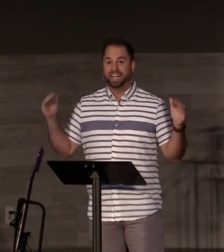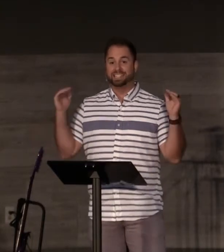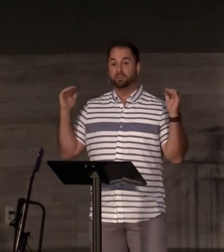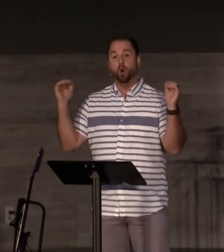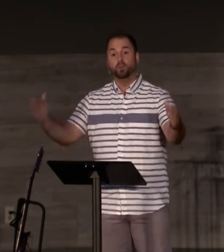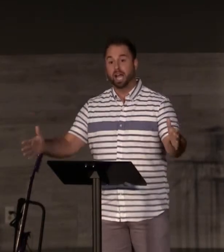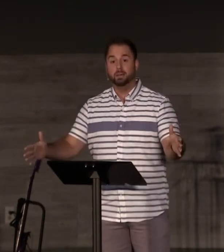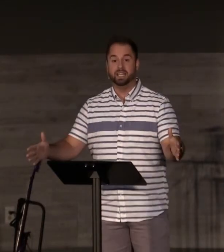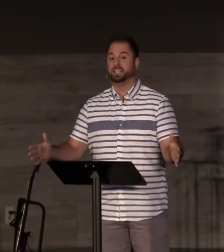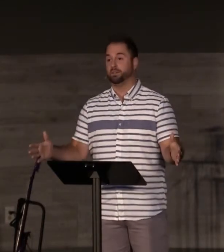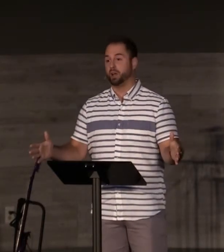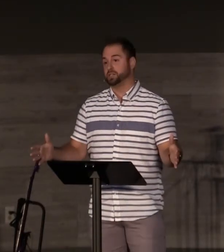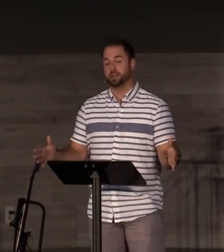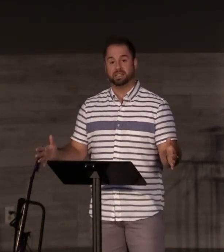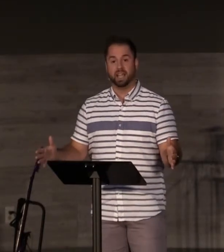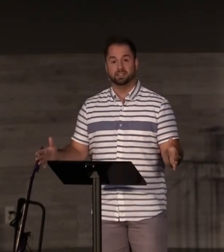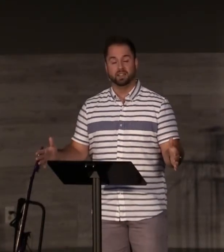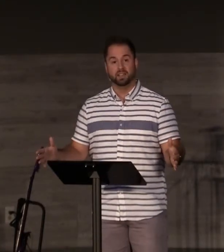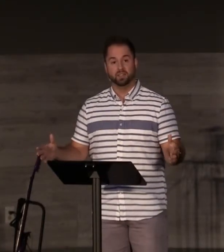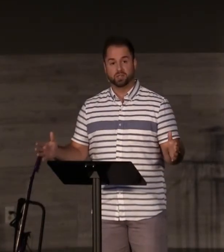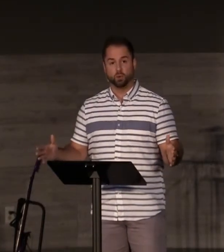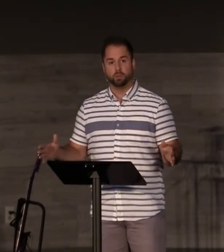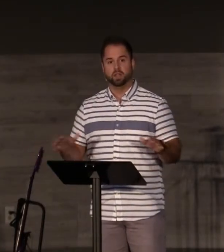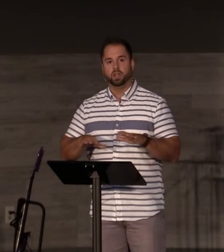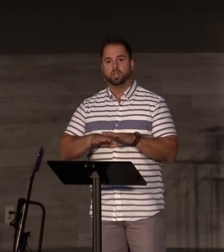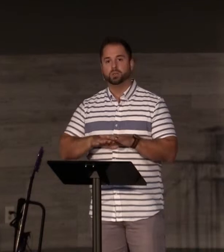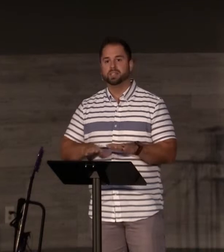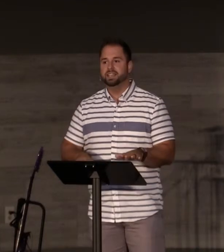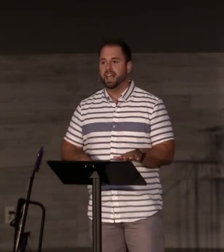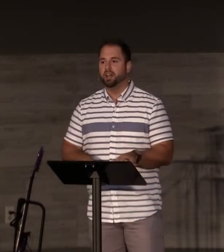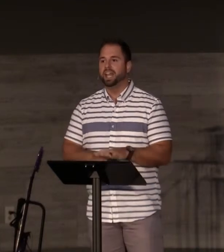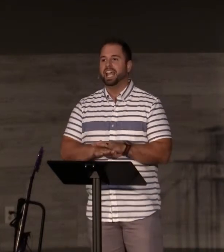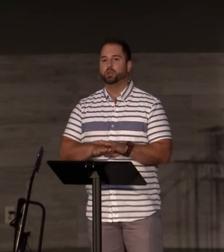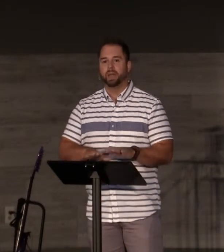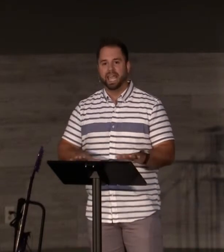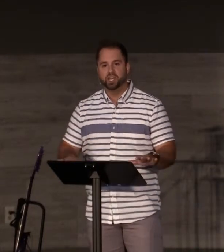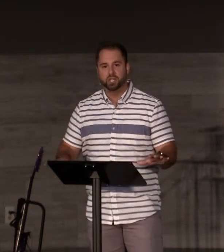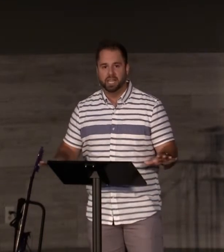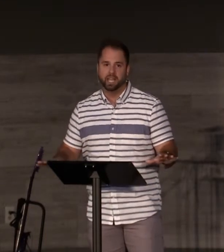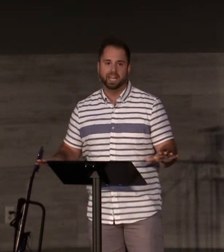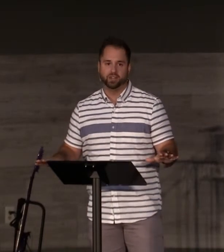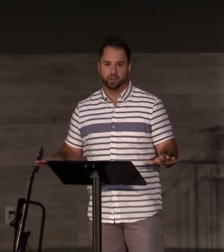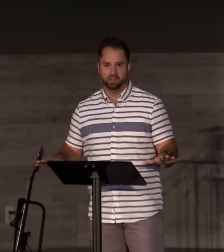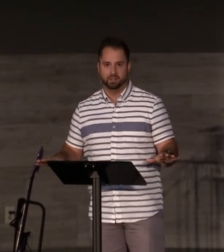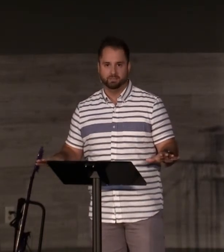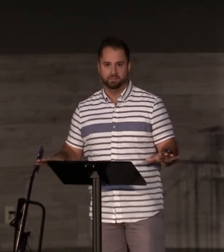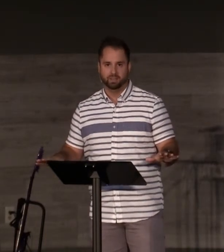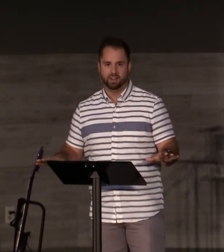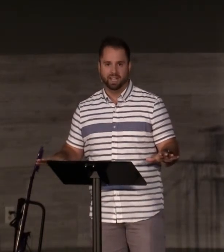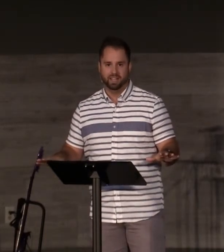vehicle. Instead of overcoming the difficult circumstance and the storm, you sit down and you patiently endure